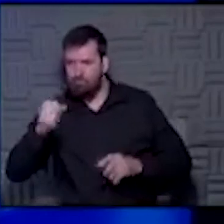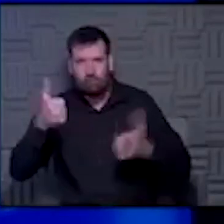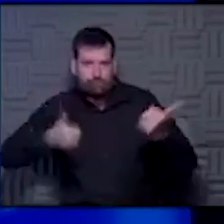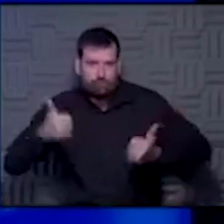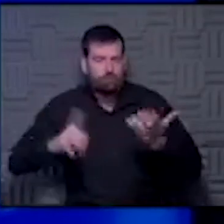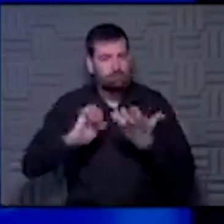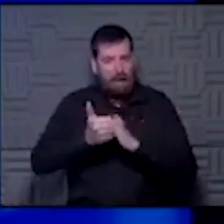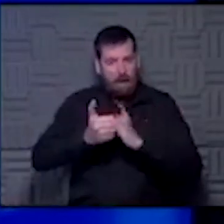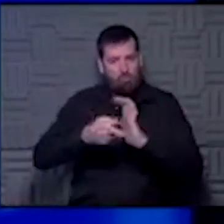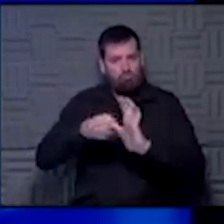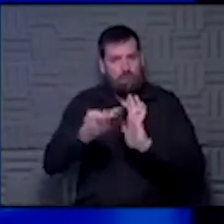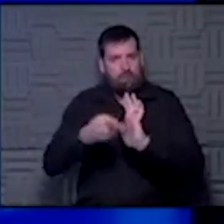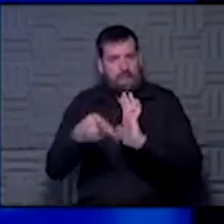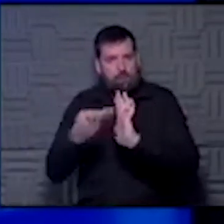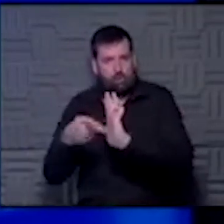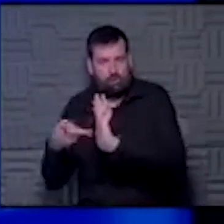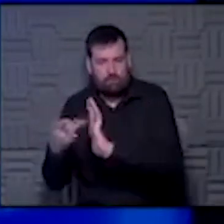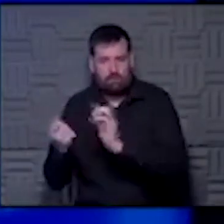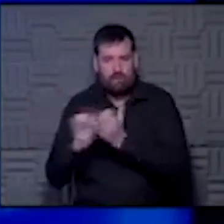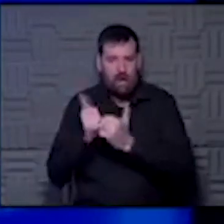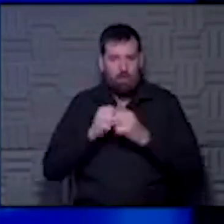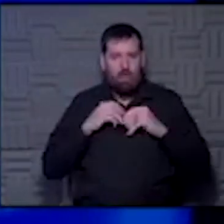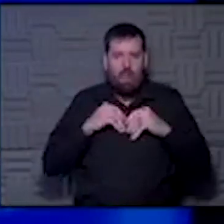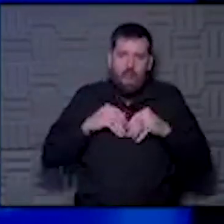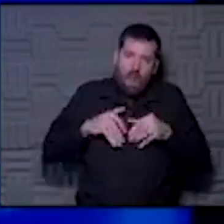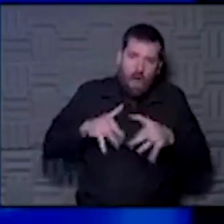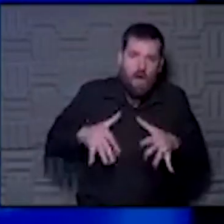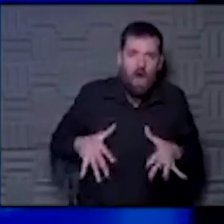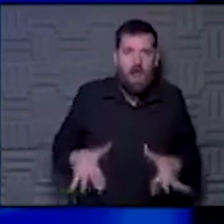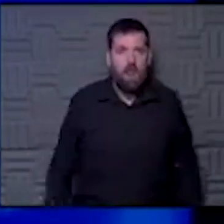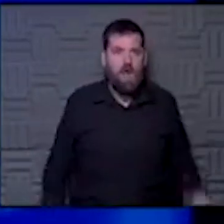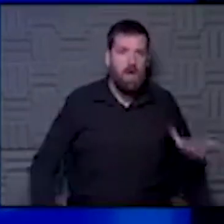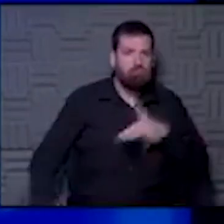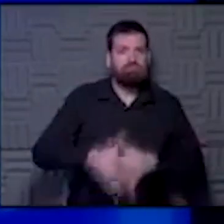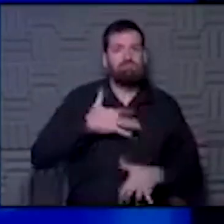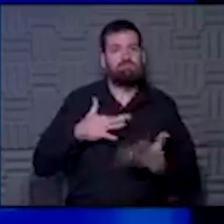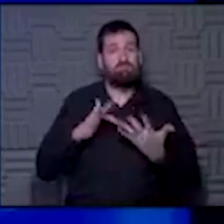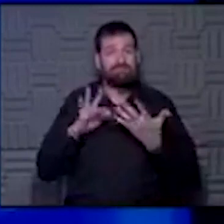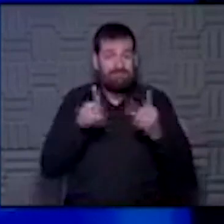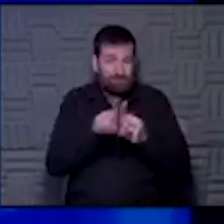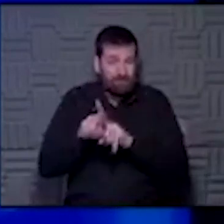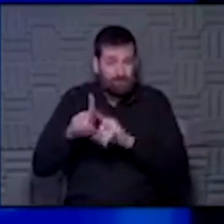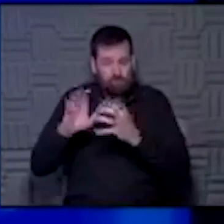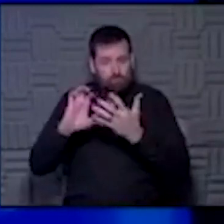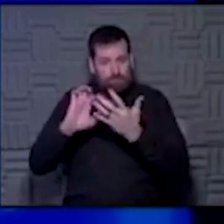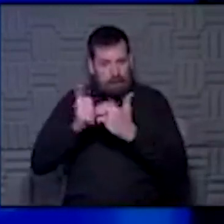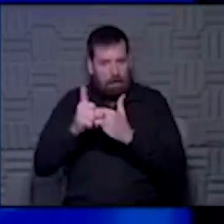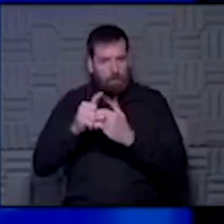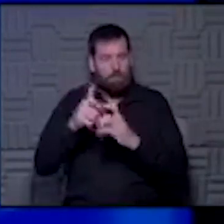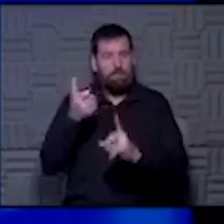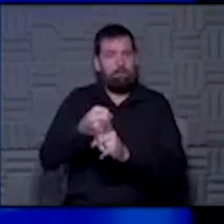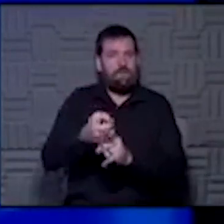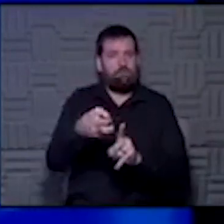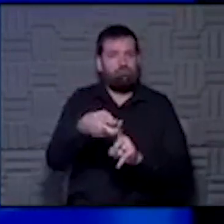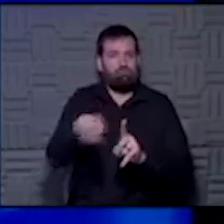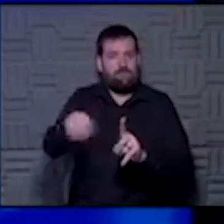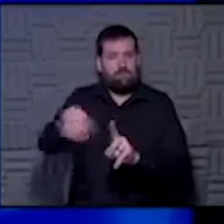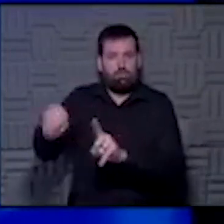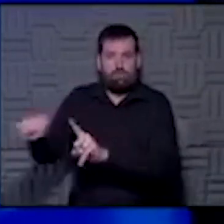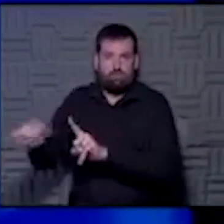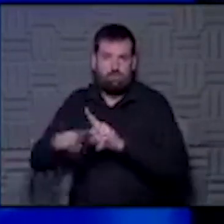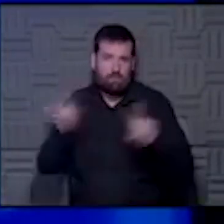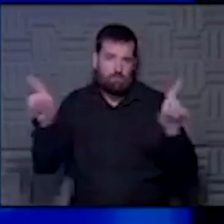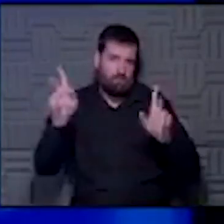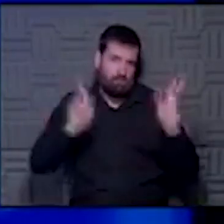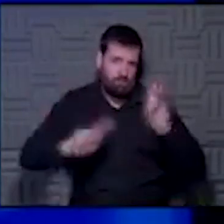how replication and spread inside the body happens, and then also potentially have impacts on transmission to others. And so, it's a great